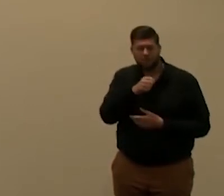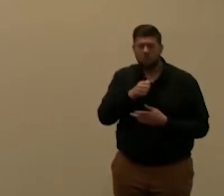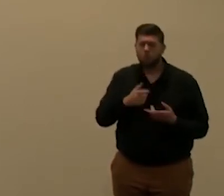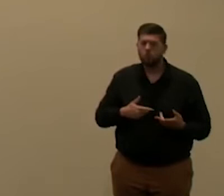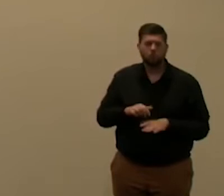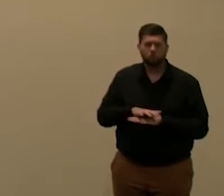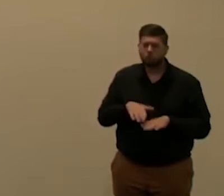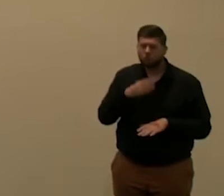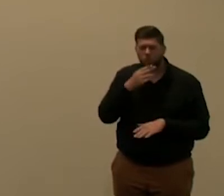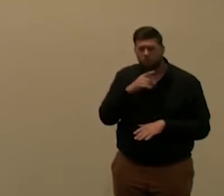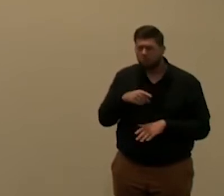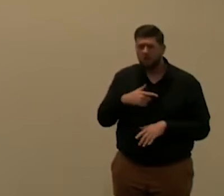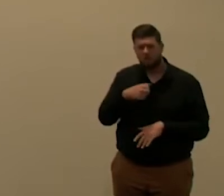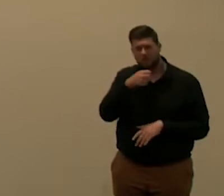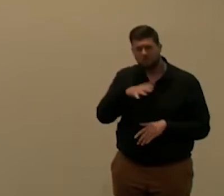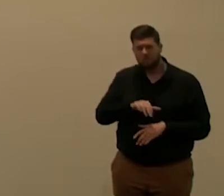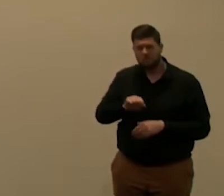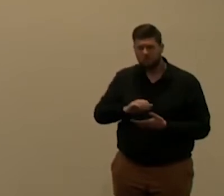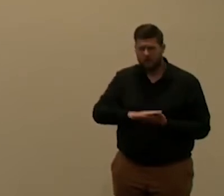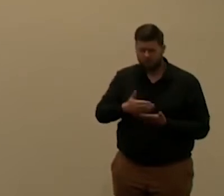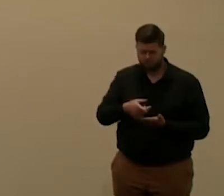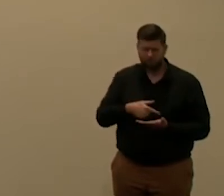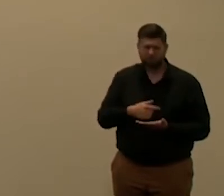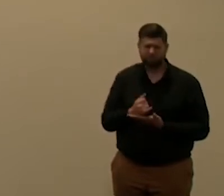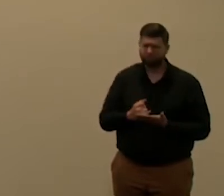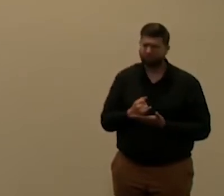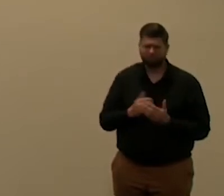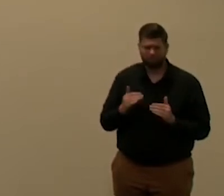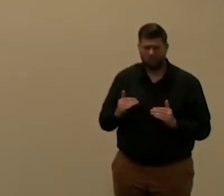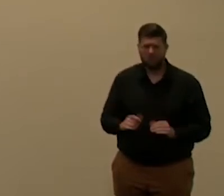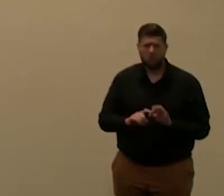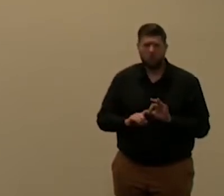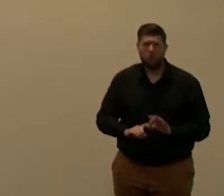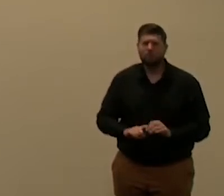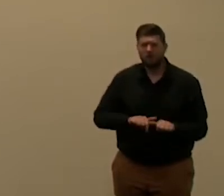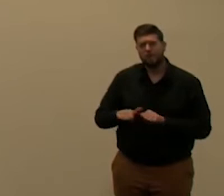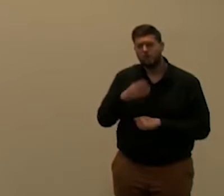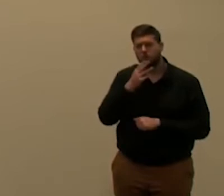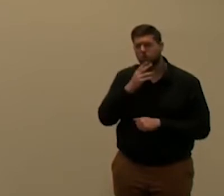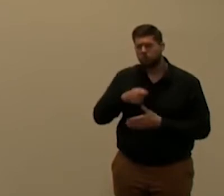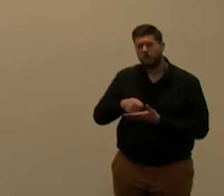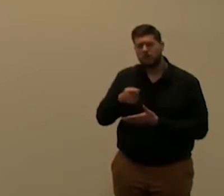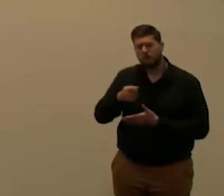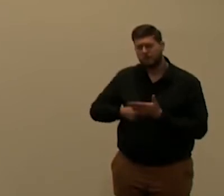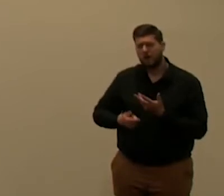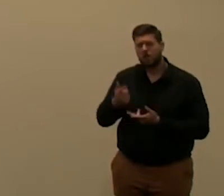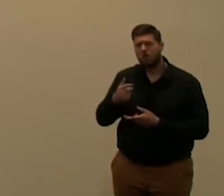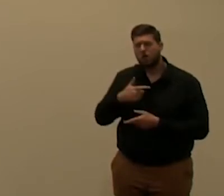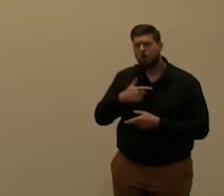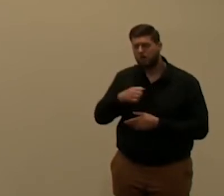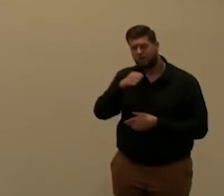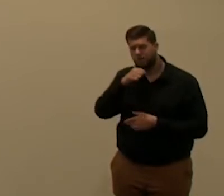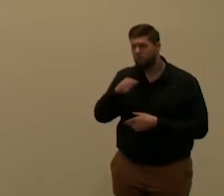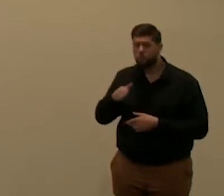the microphone from your laptop. It's just not that good. It's not that expensive anymore these